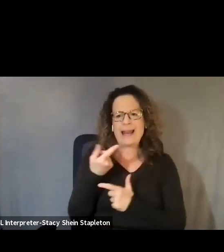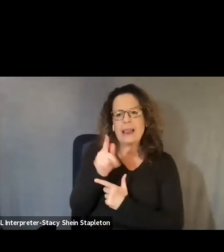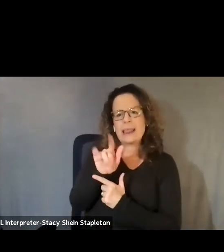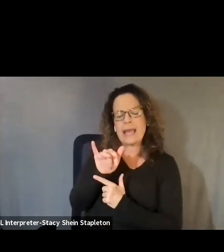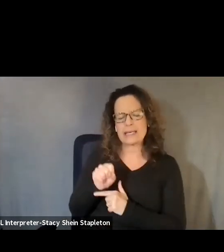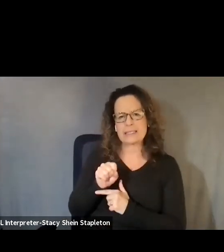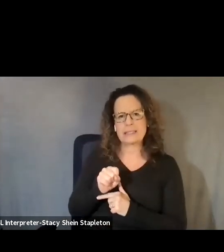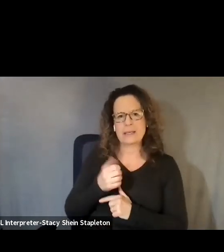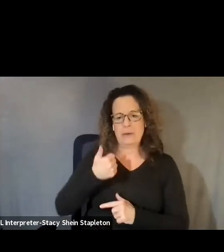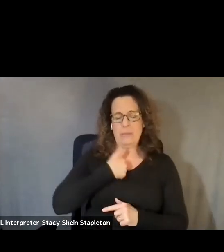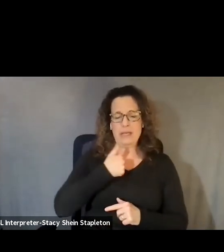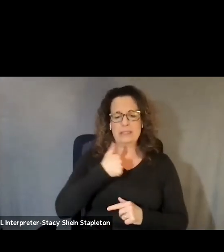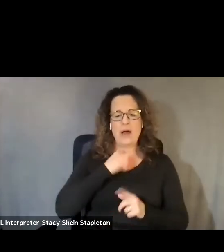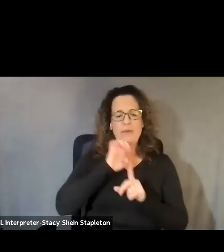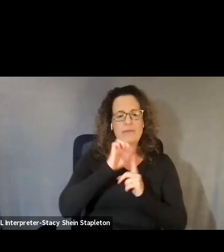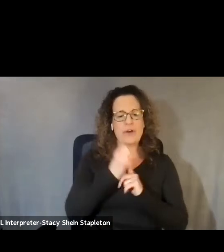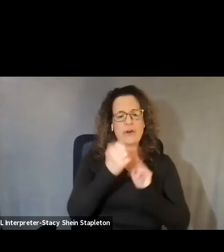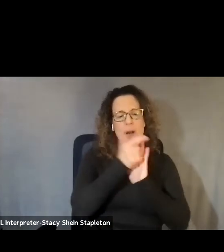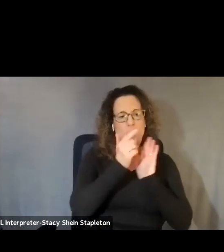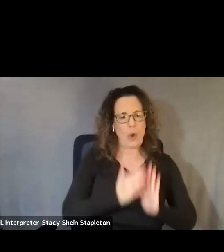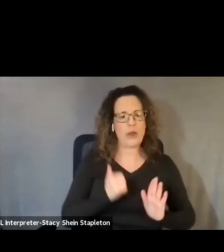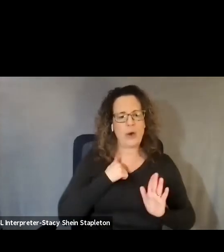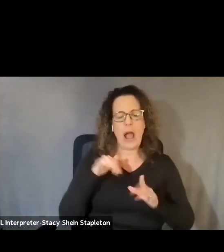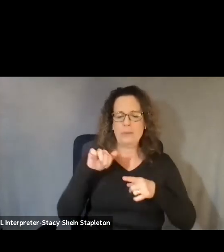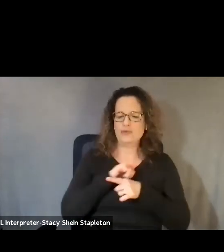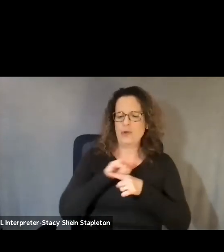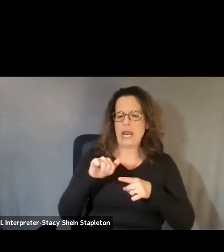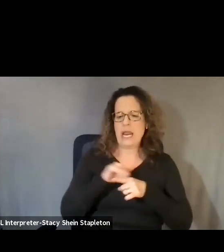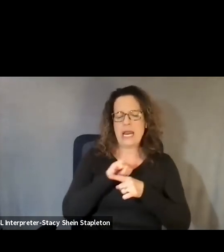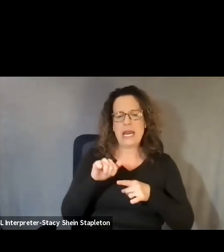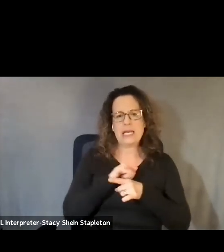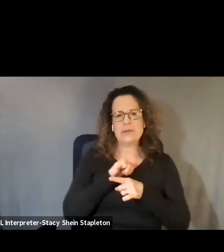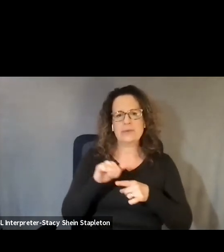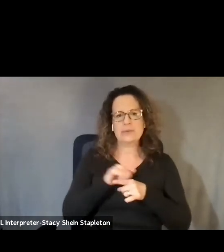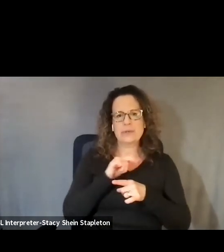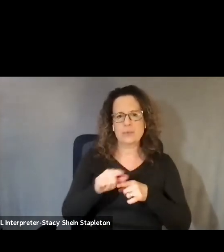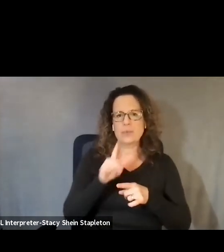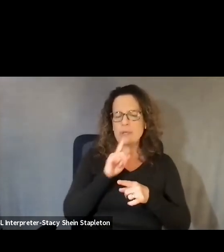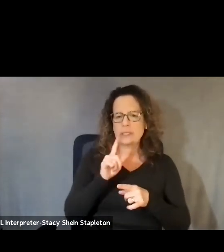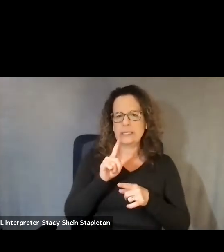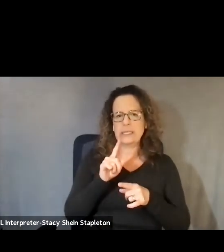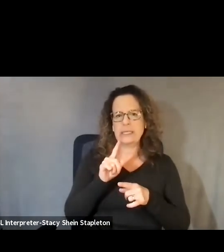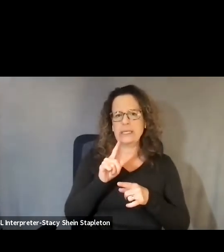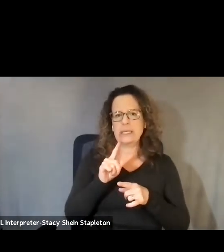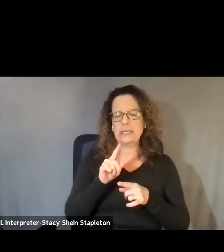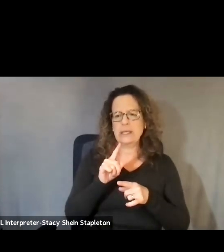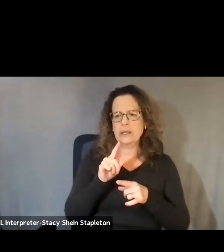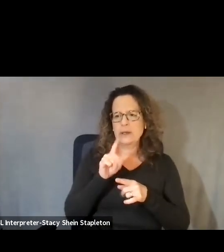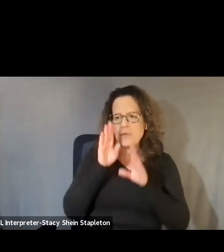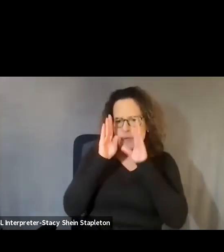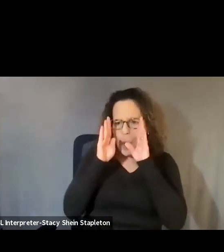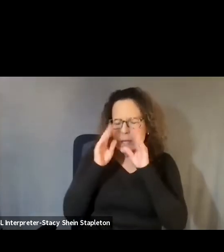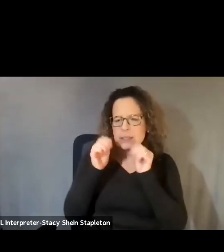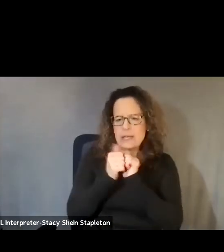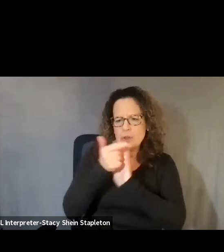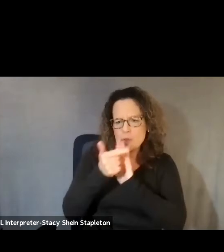environmental lawyer, I'm trained, as many of us are, to really almost with blinders on, look at the